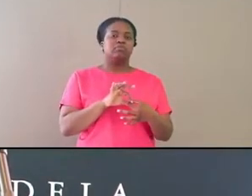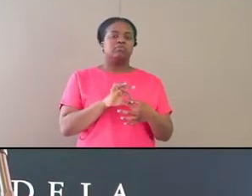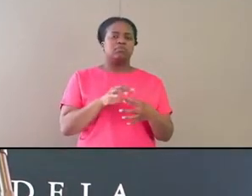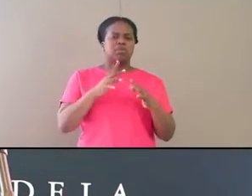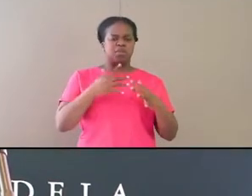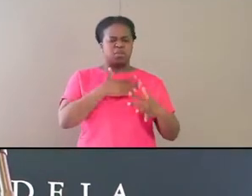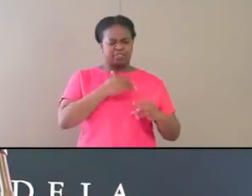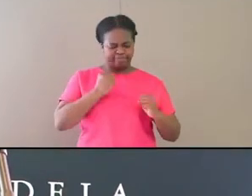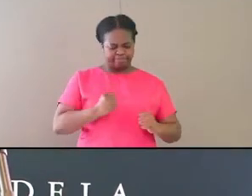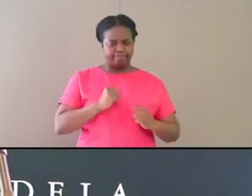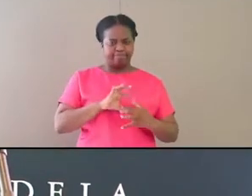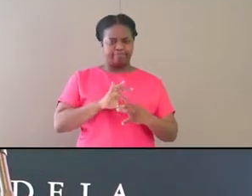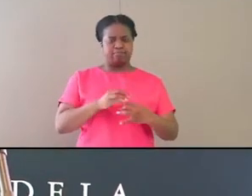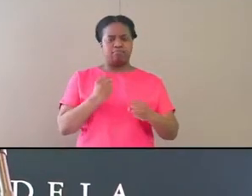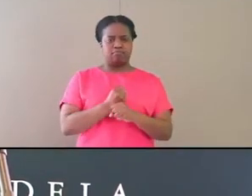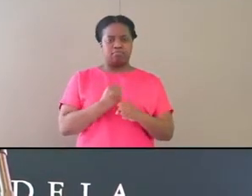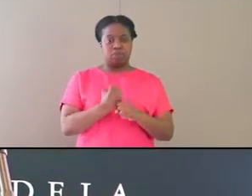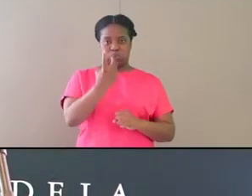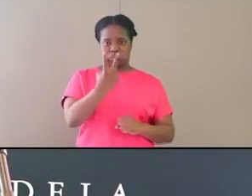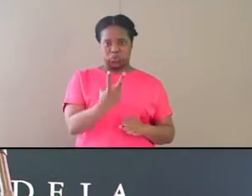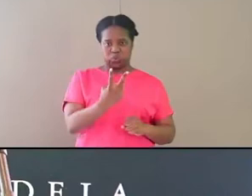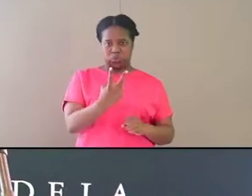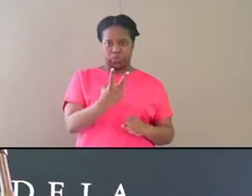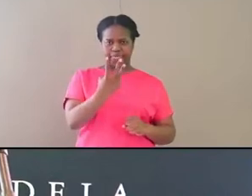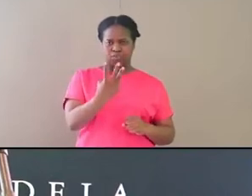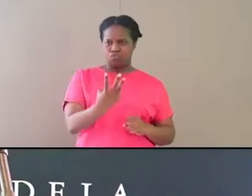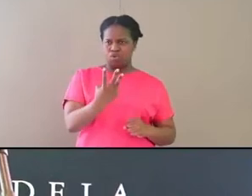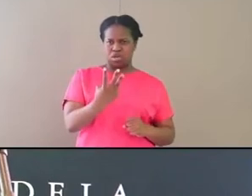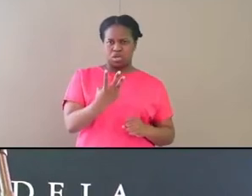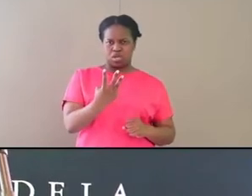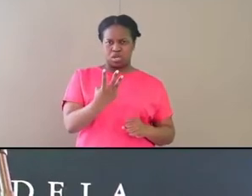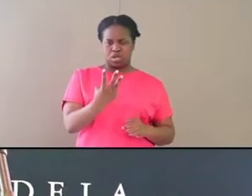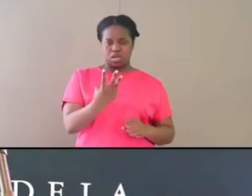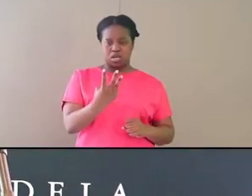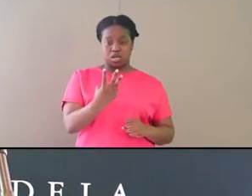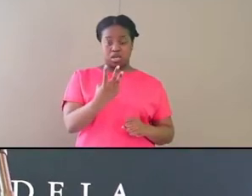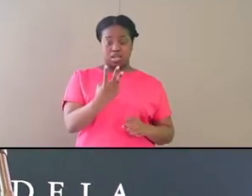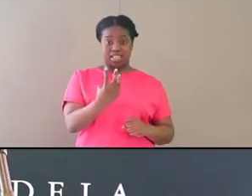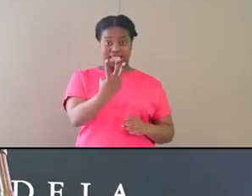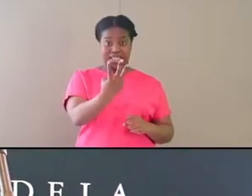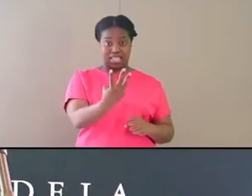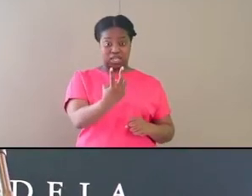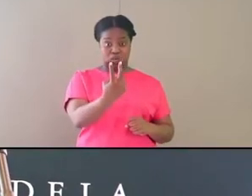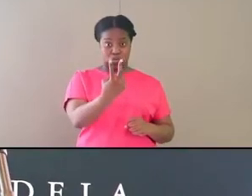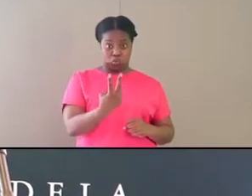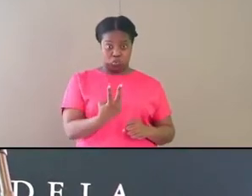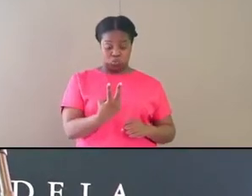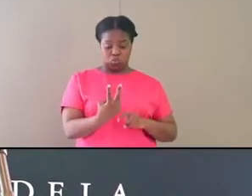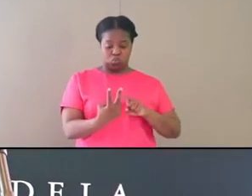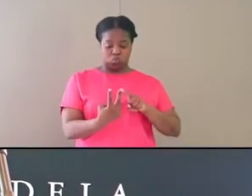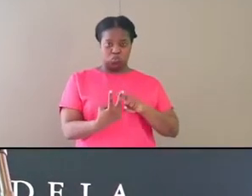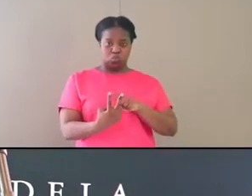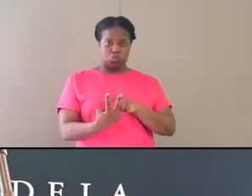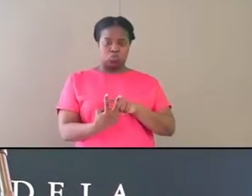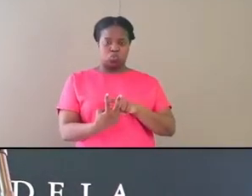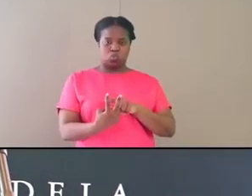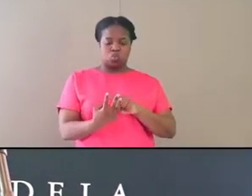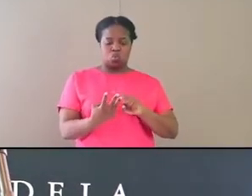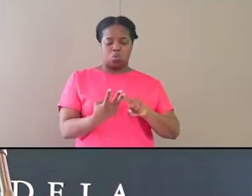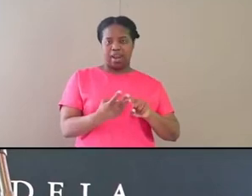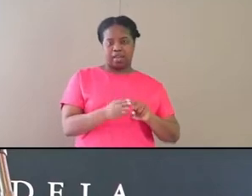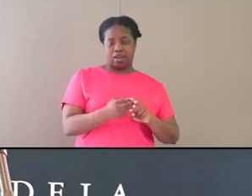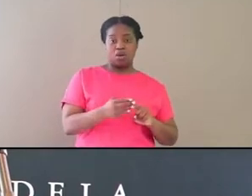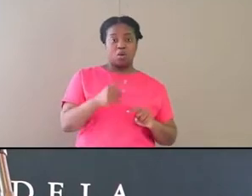bureaucrats. And there are two in the room. There are three and two of them. One is not here, but there are two in the room. Wiseman,